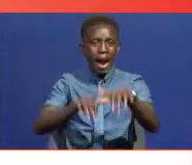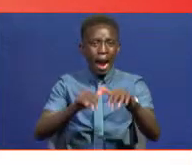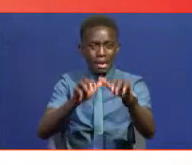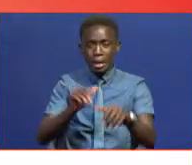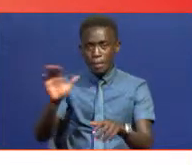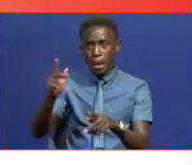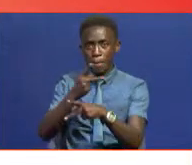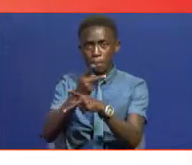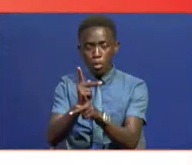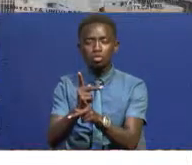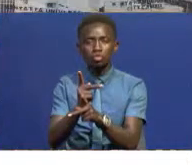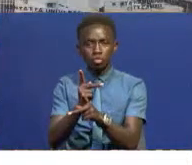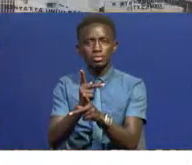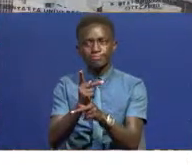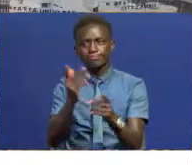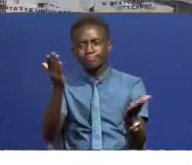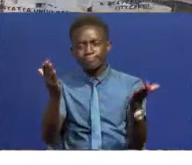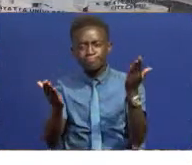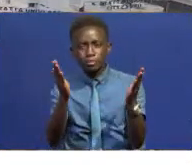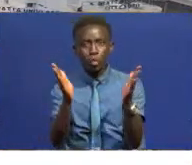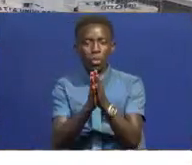to cooperatives.